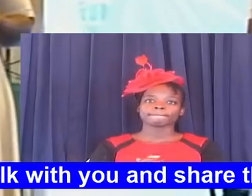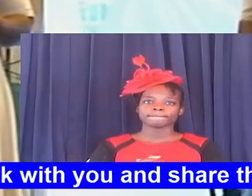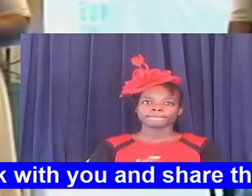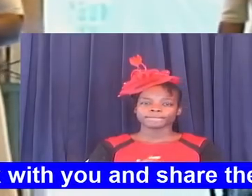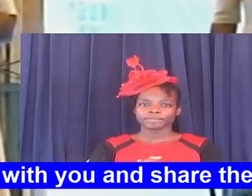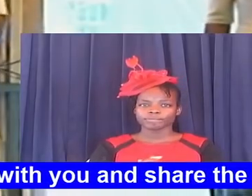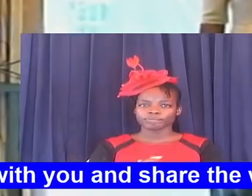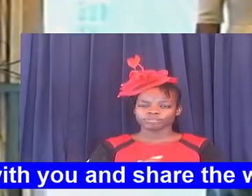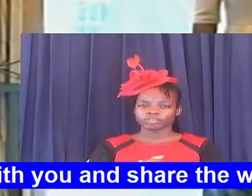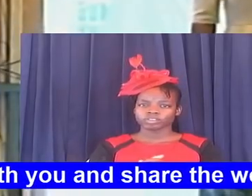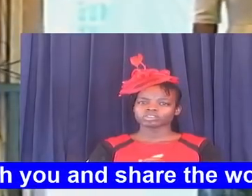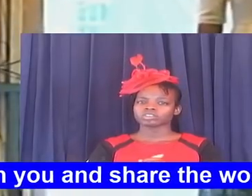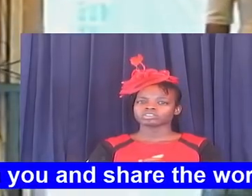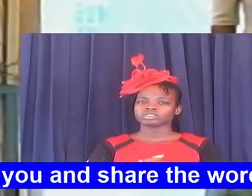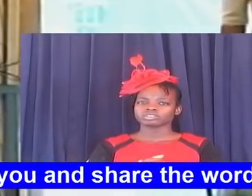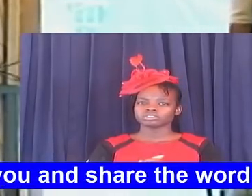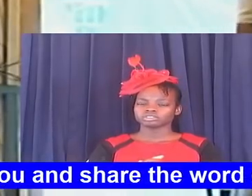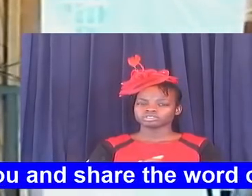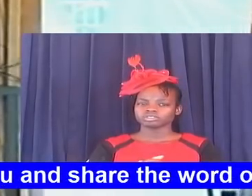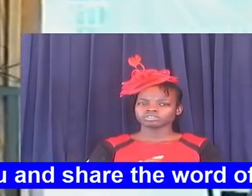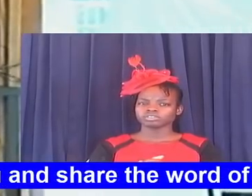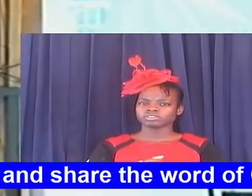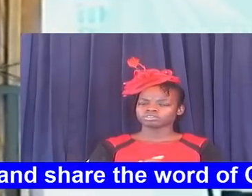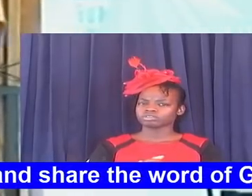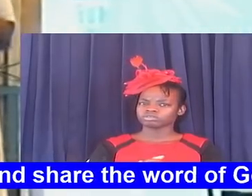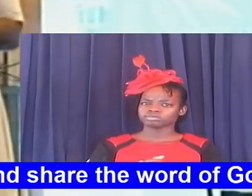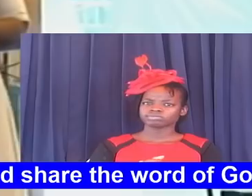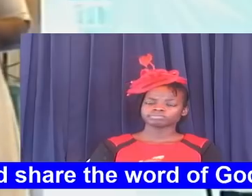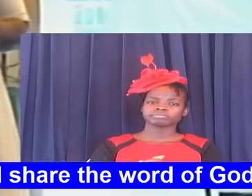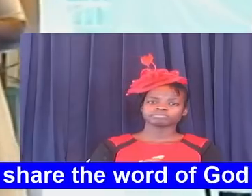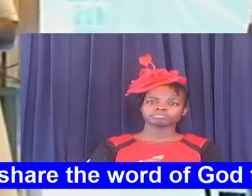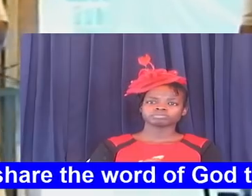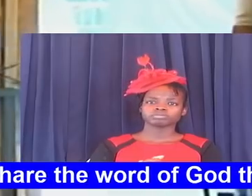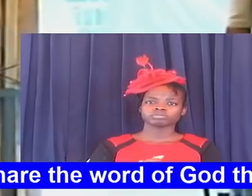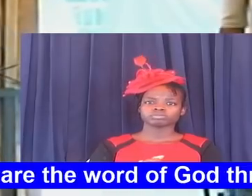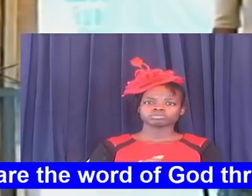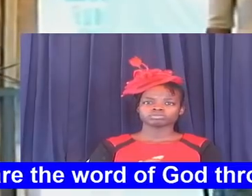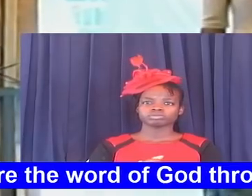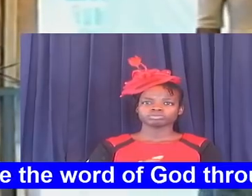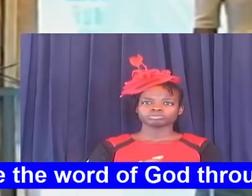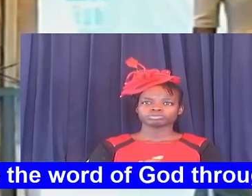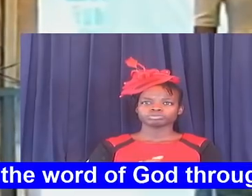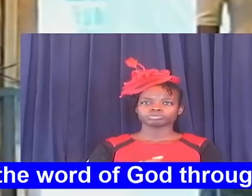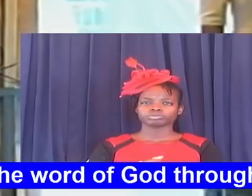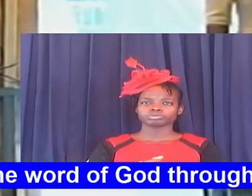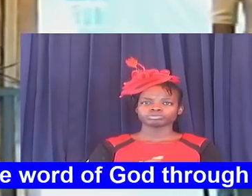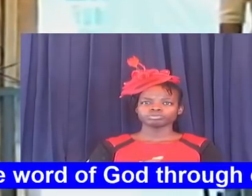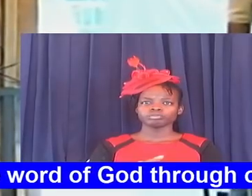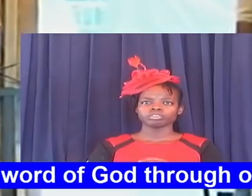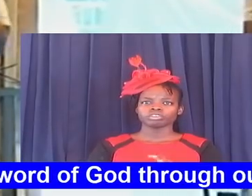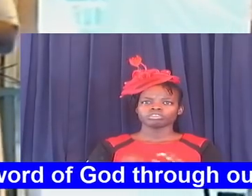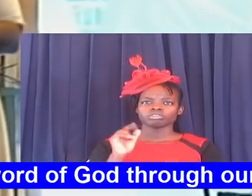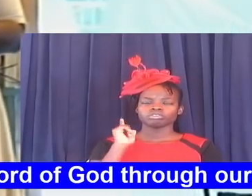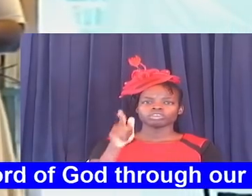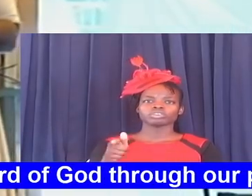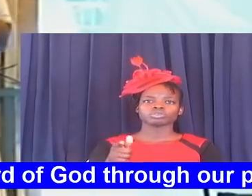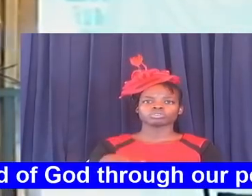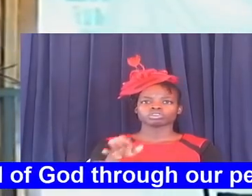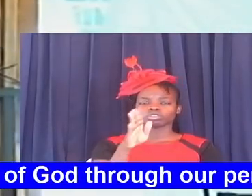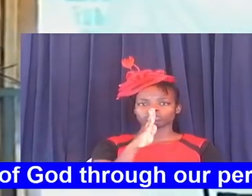Find and abide in the perfect will of God for our lives.